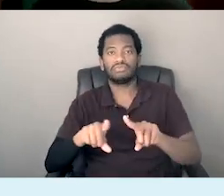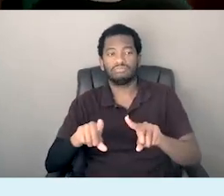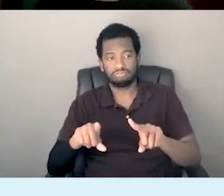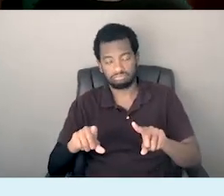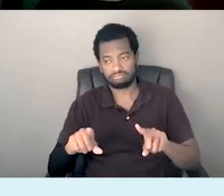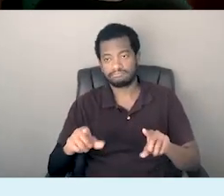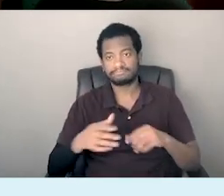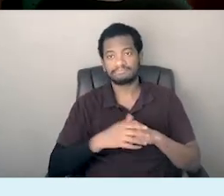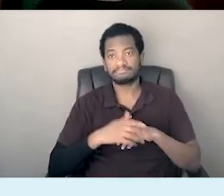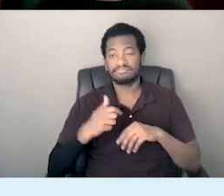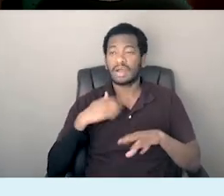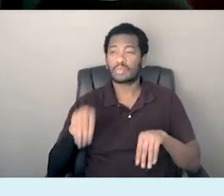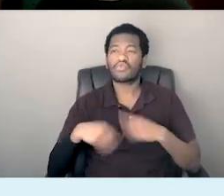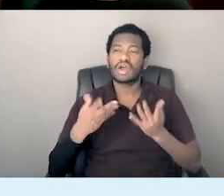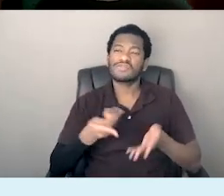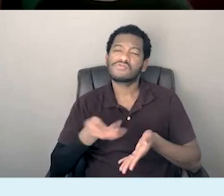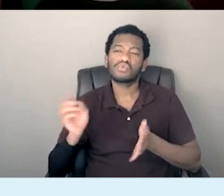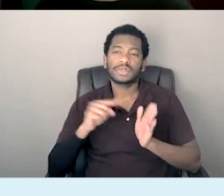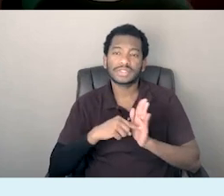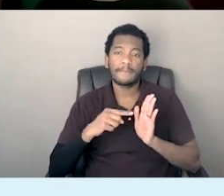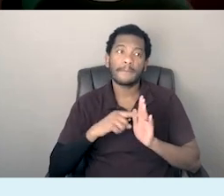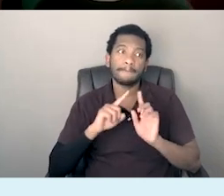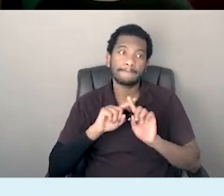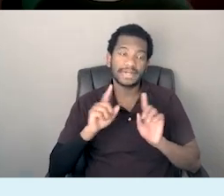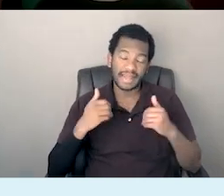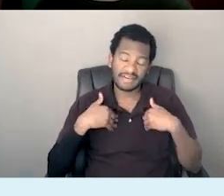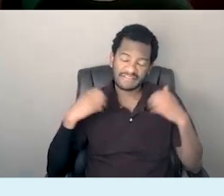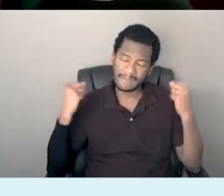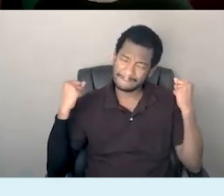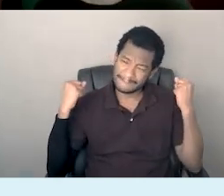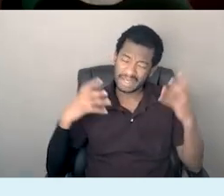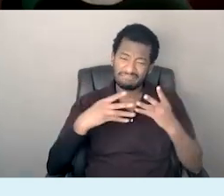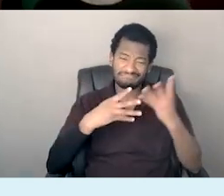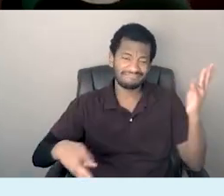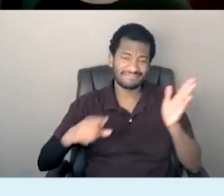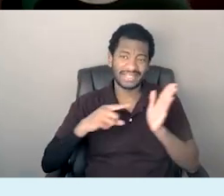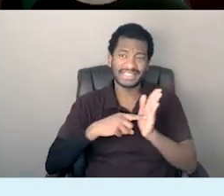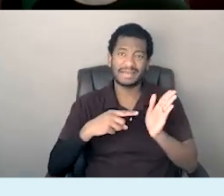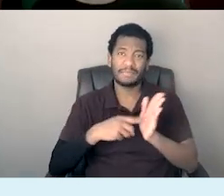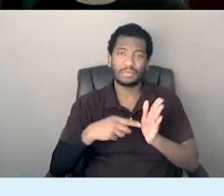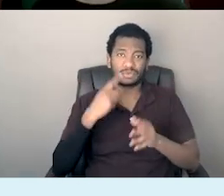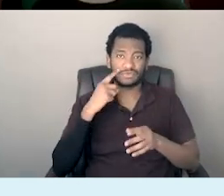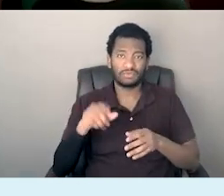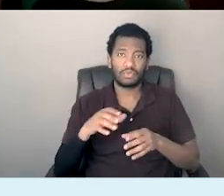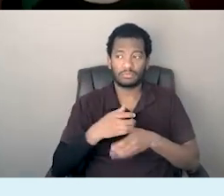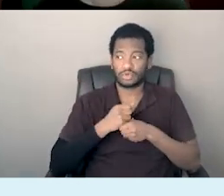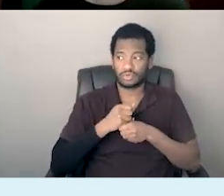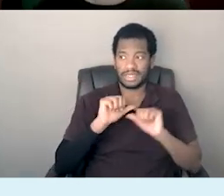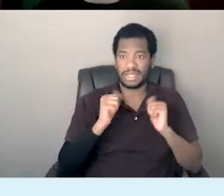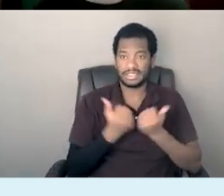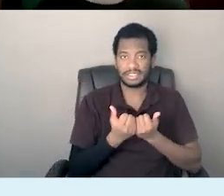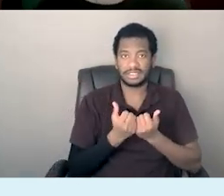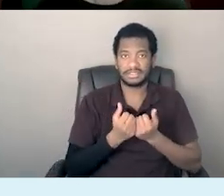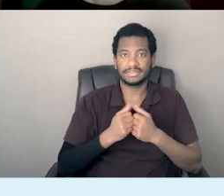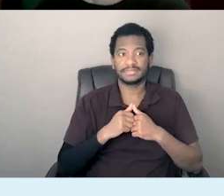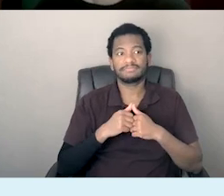this means for procuring agencies and what this means for procuring agencies to be paying attention to